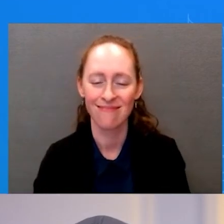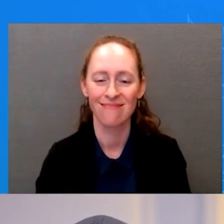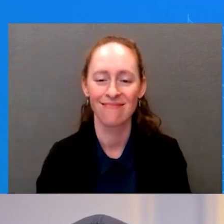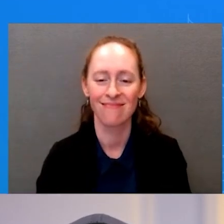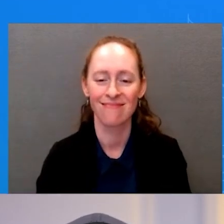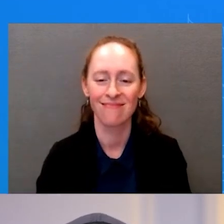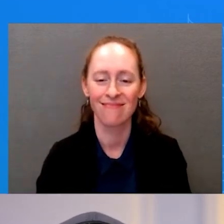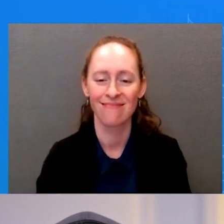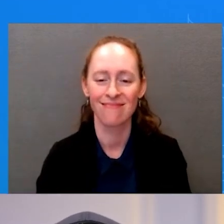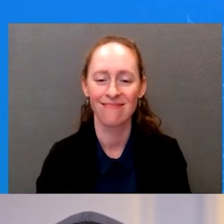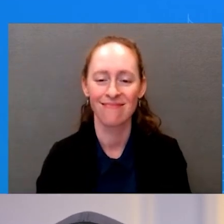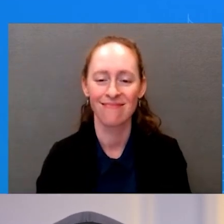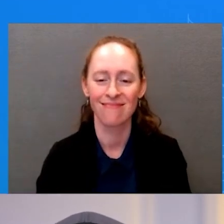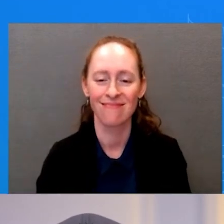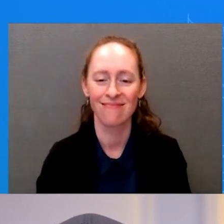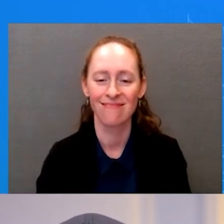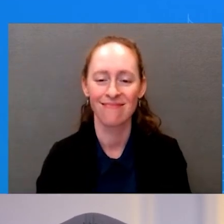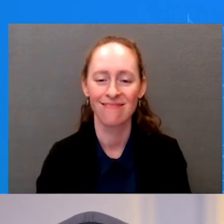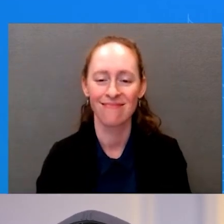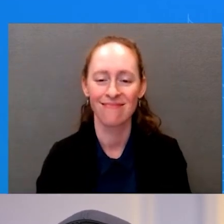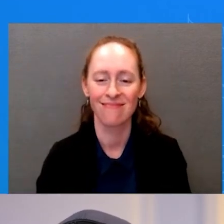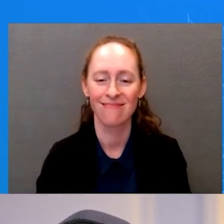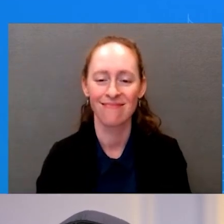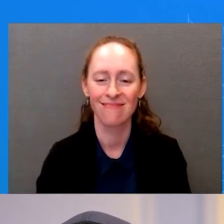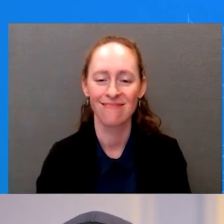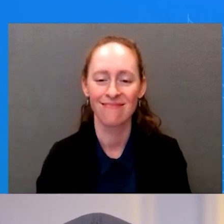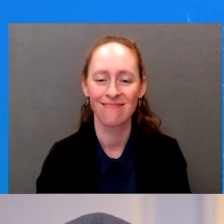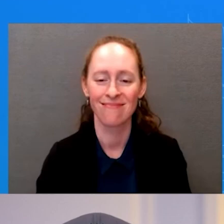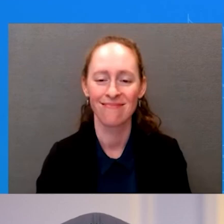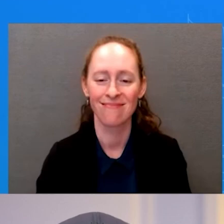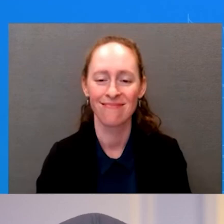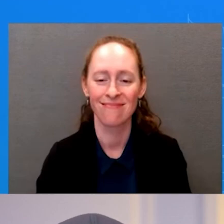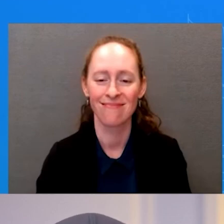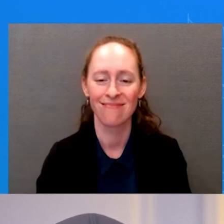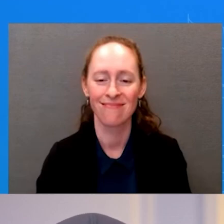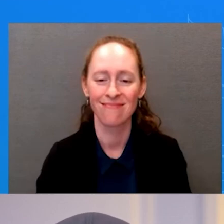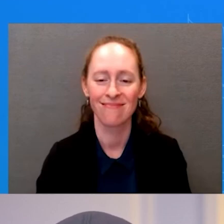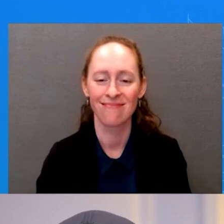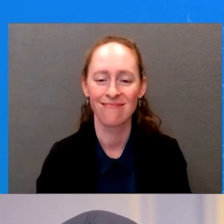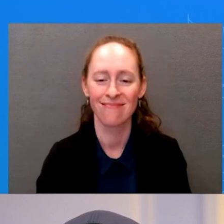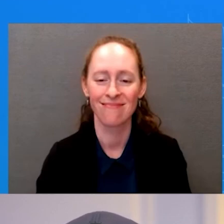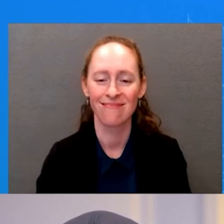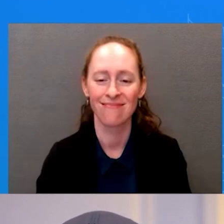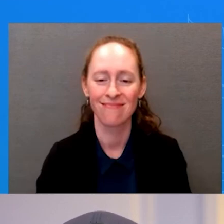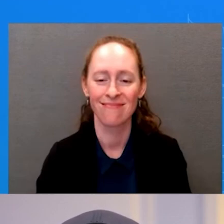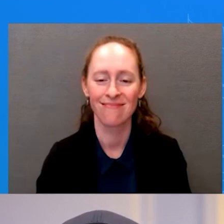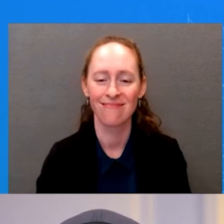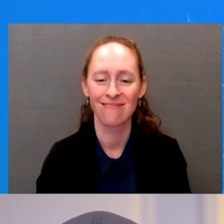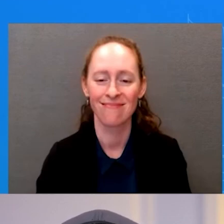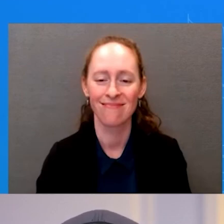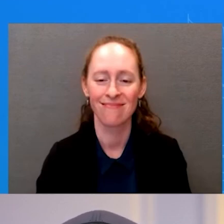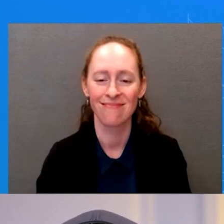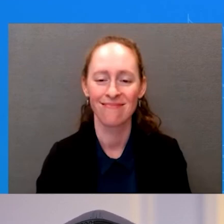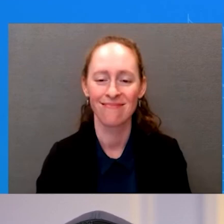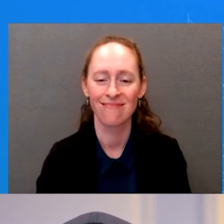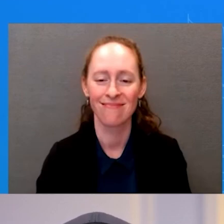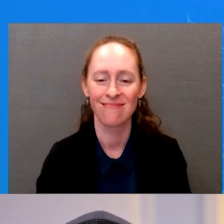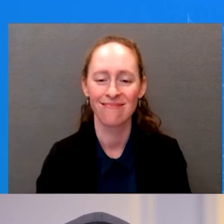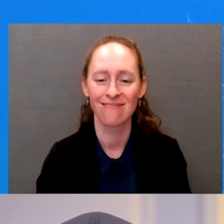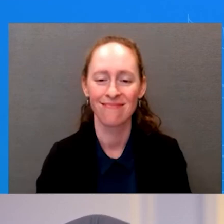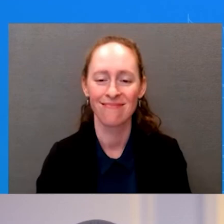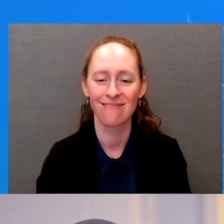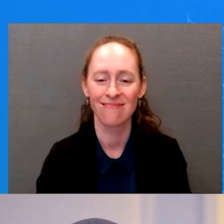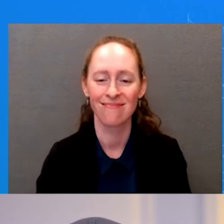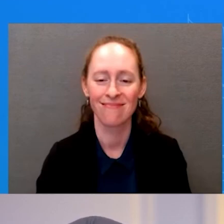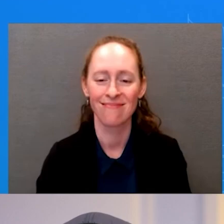Republicans. She only listed a couple of things. I mean, and again, she's hyper-focusing on some certain subgroup of the population rather than the